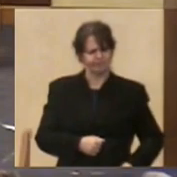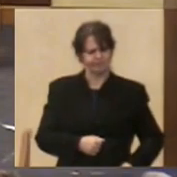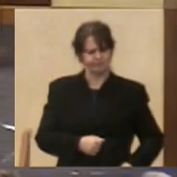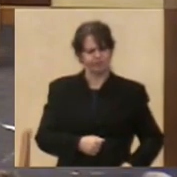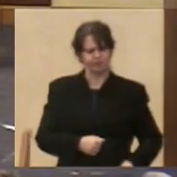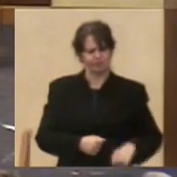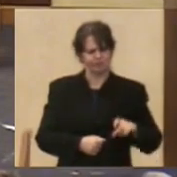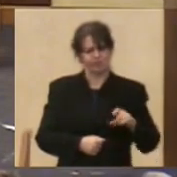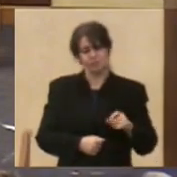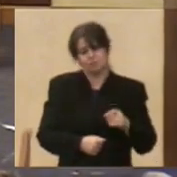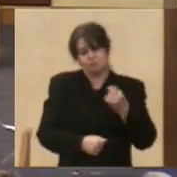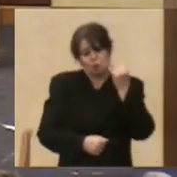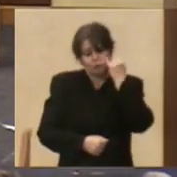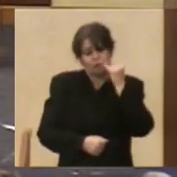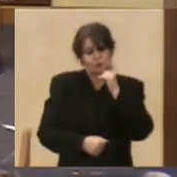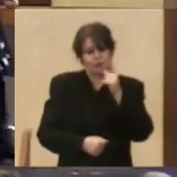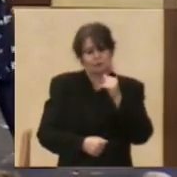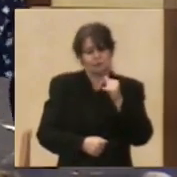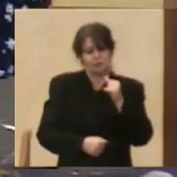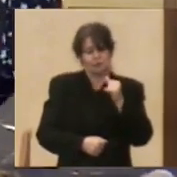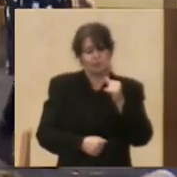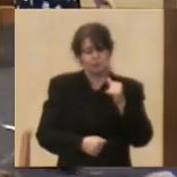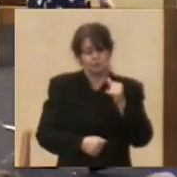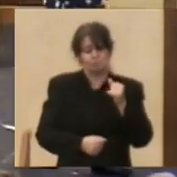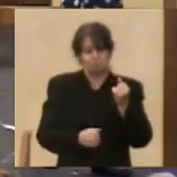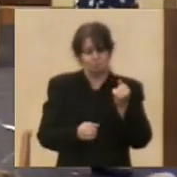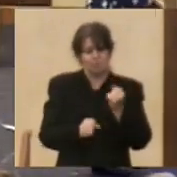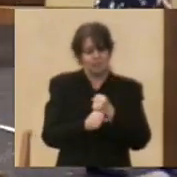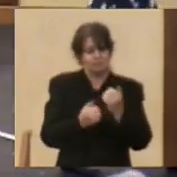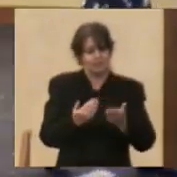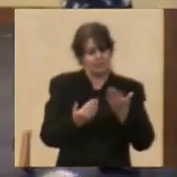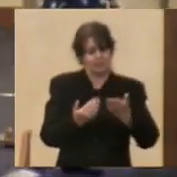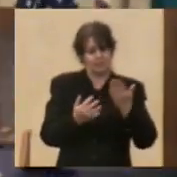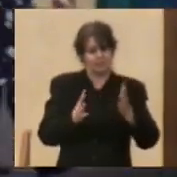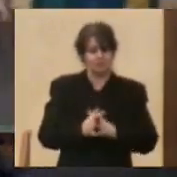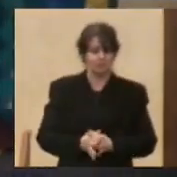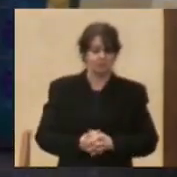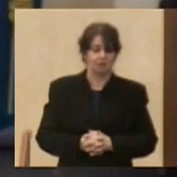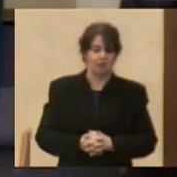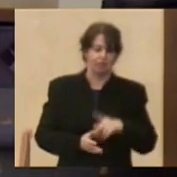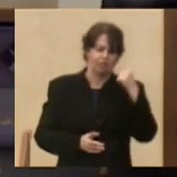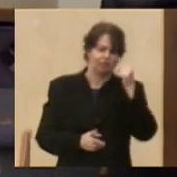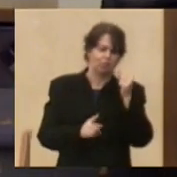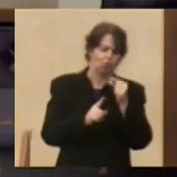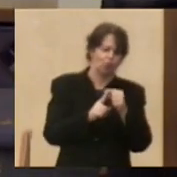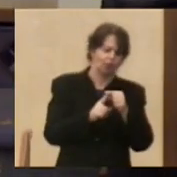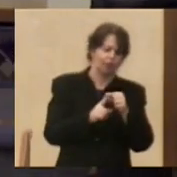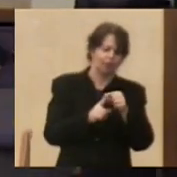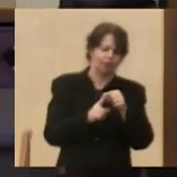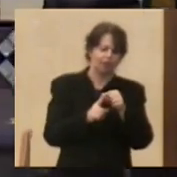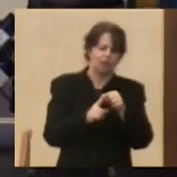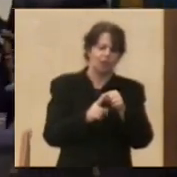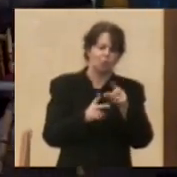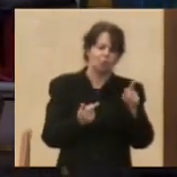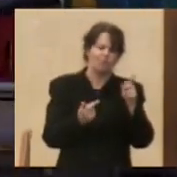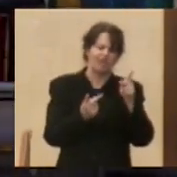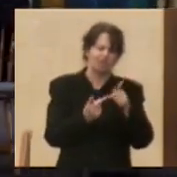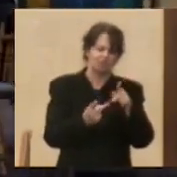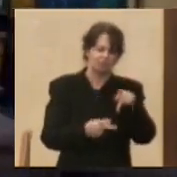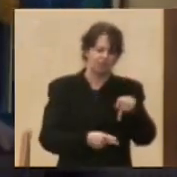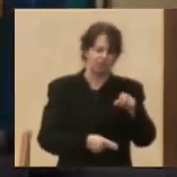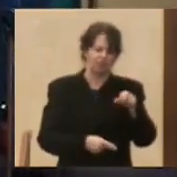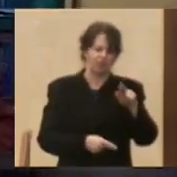think thinking about that word today, about perfection, that Jesus gives